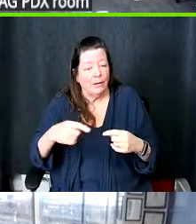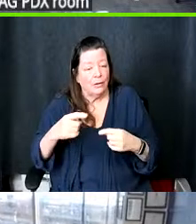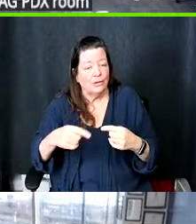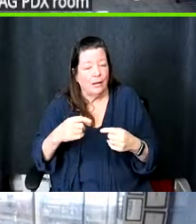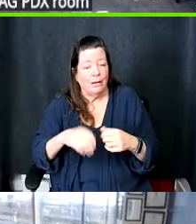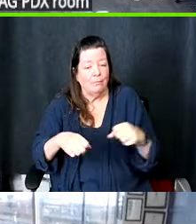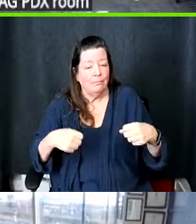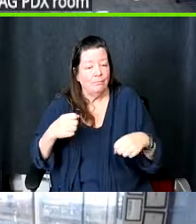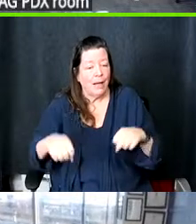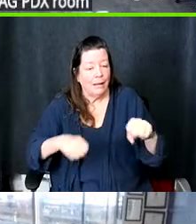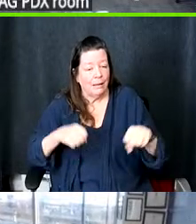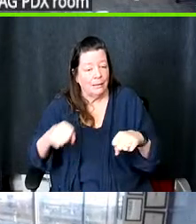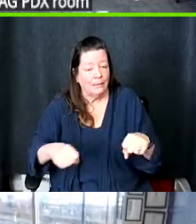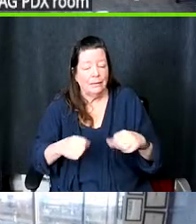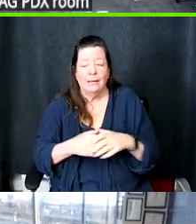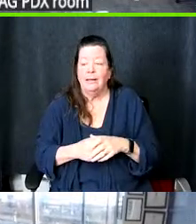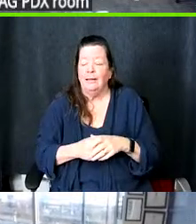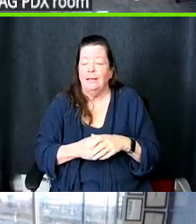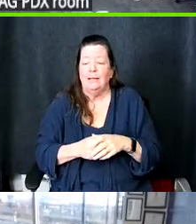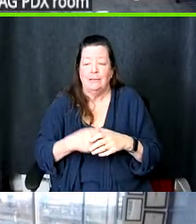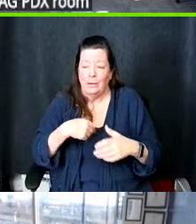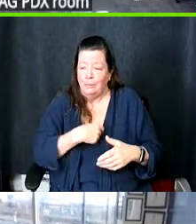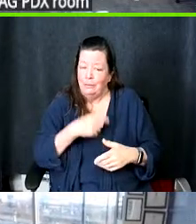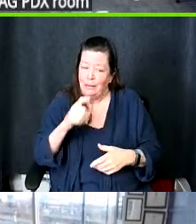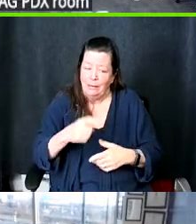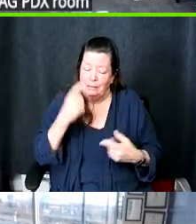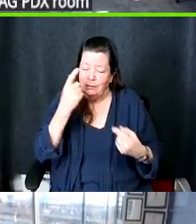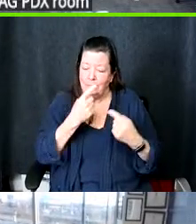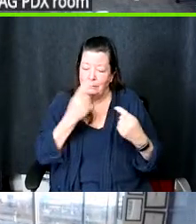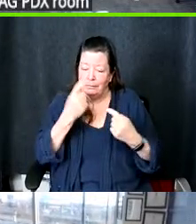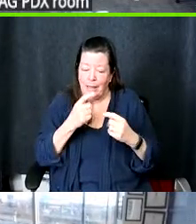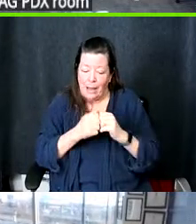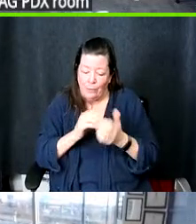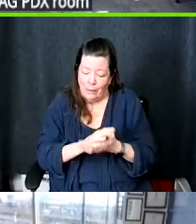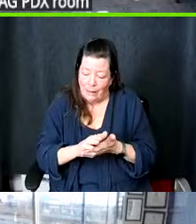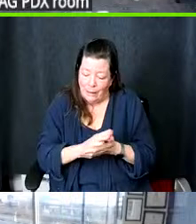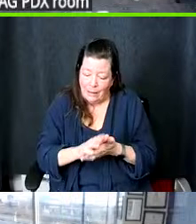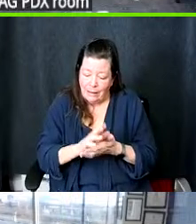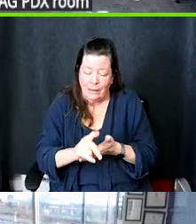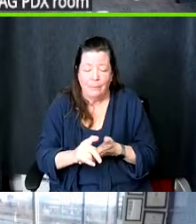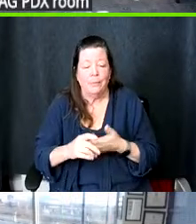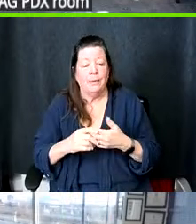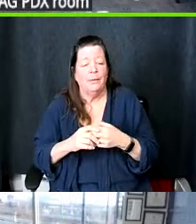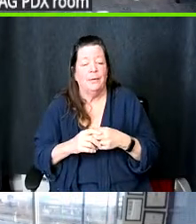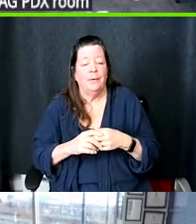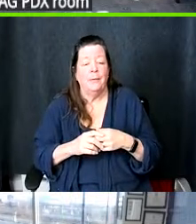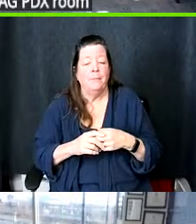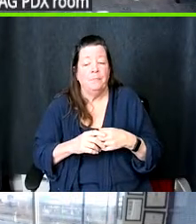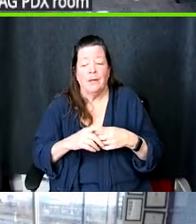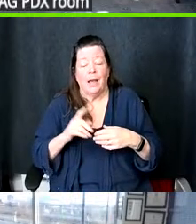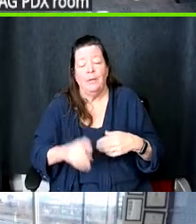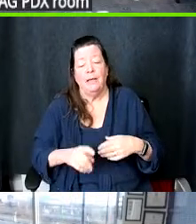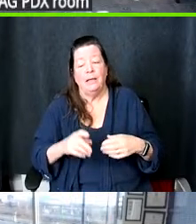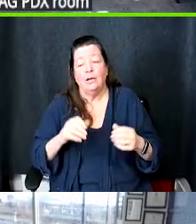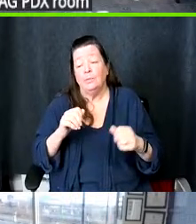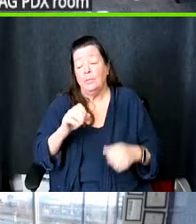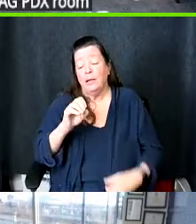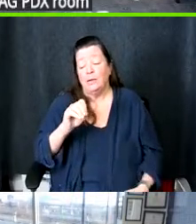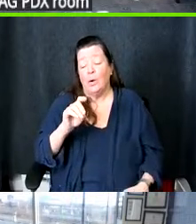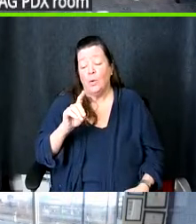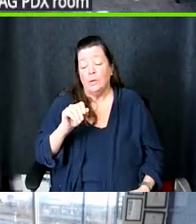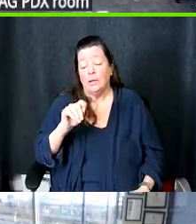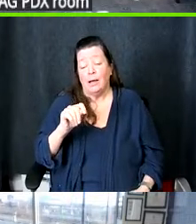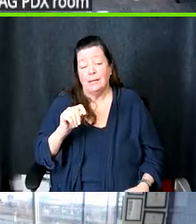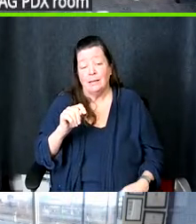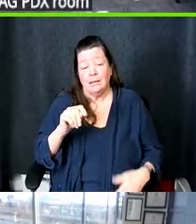to constantly do that. And I don't know if that, on one hand, it could be an ODOT sweeping or WashDOT sweeping, but